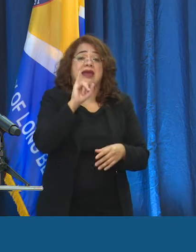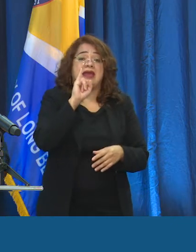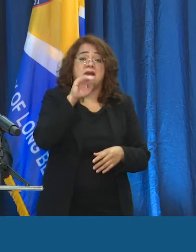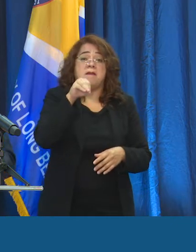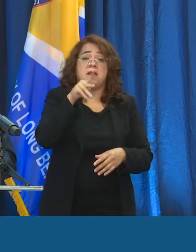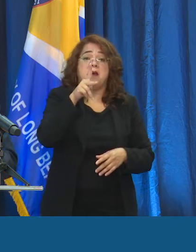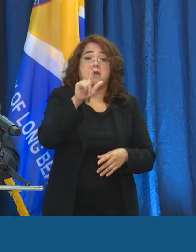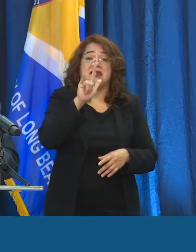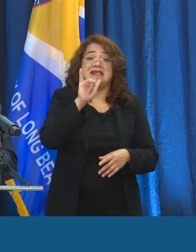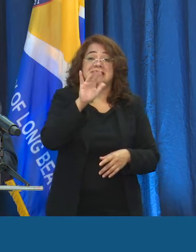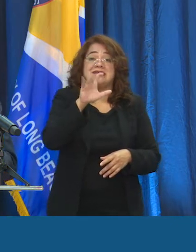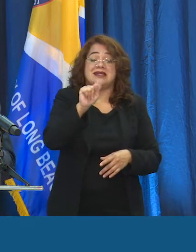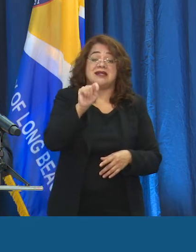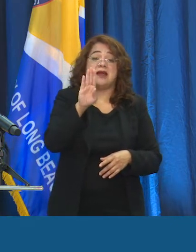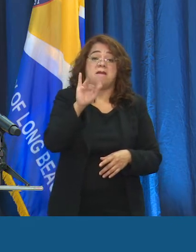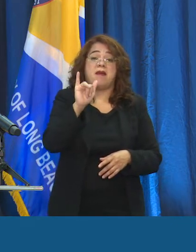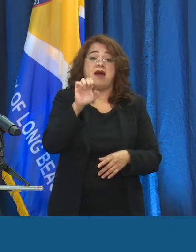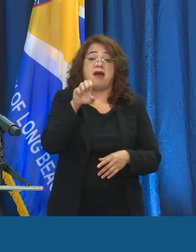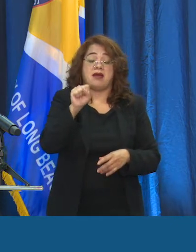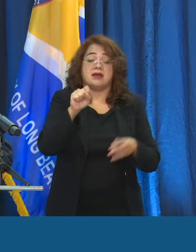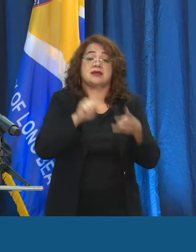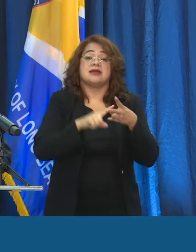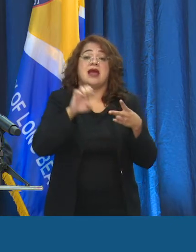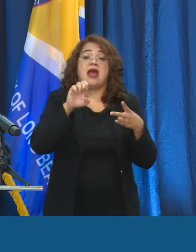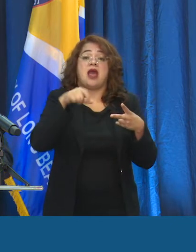equity, and investing in language access.